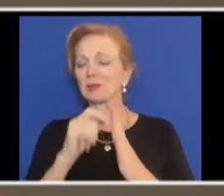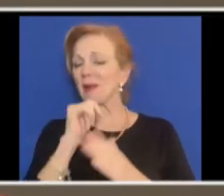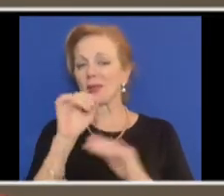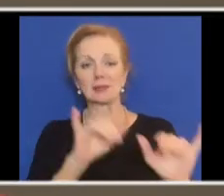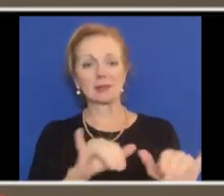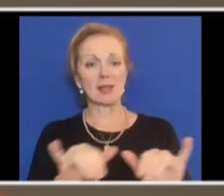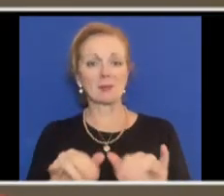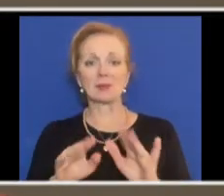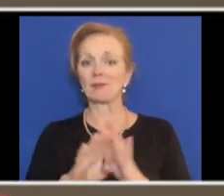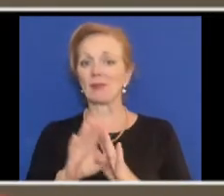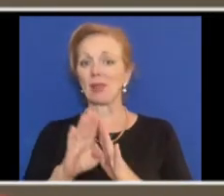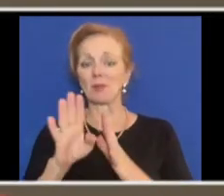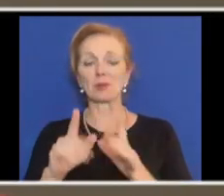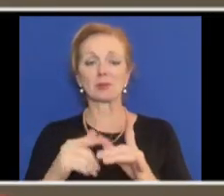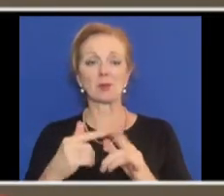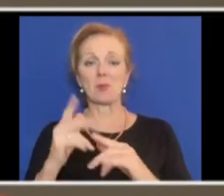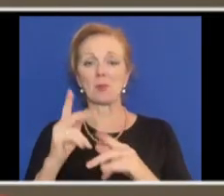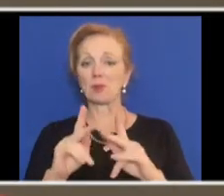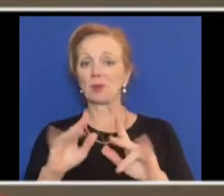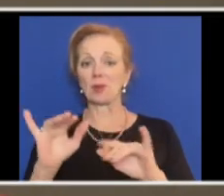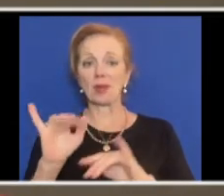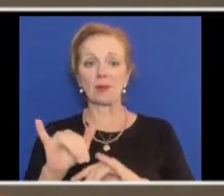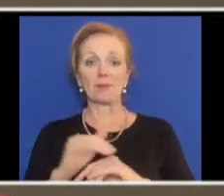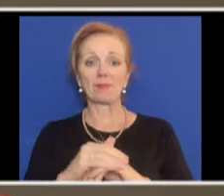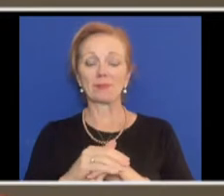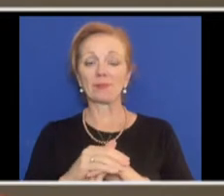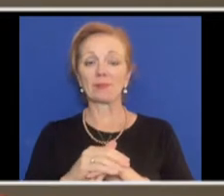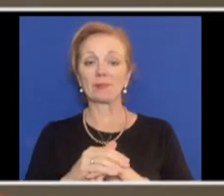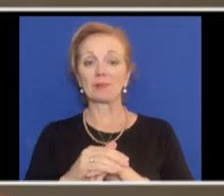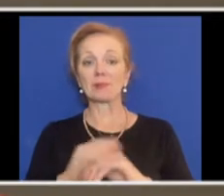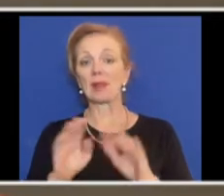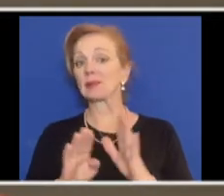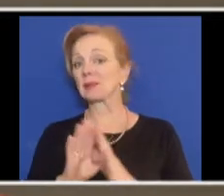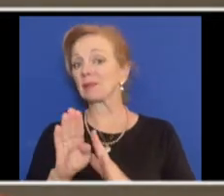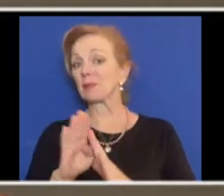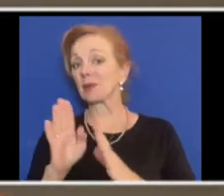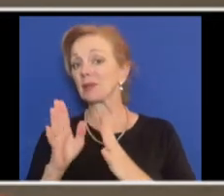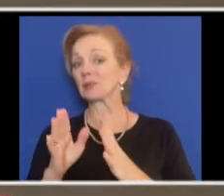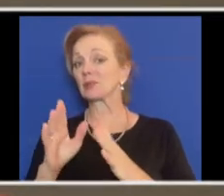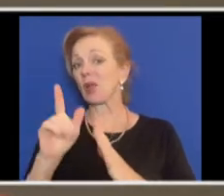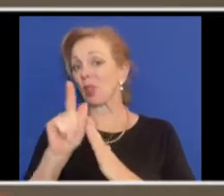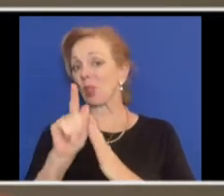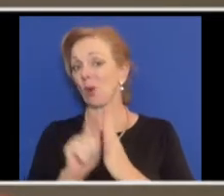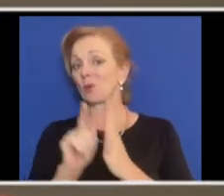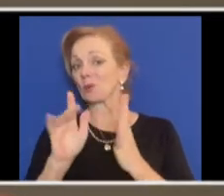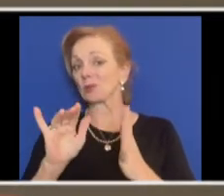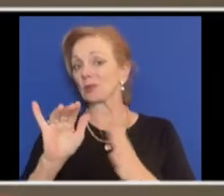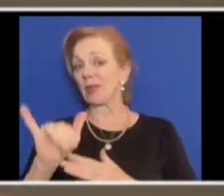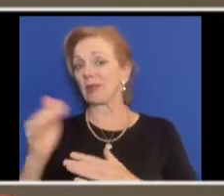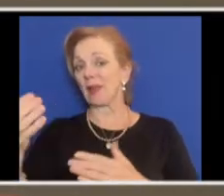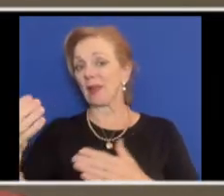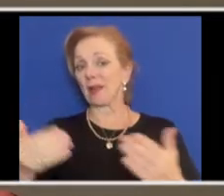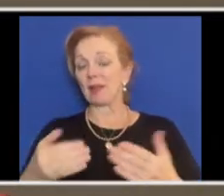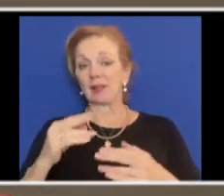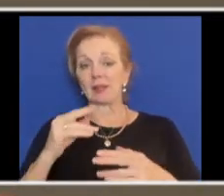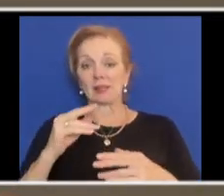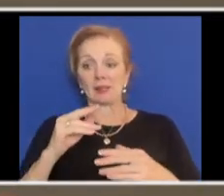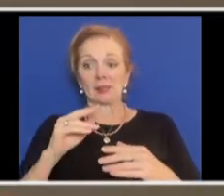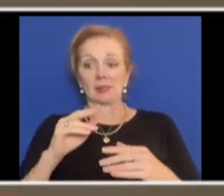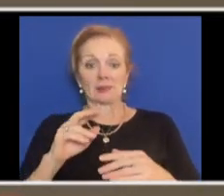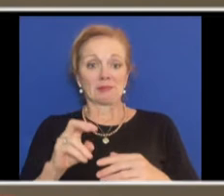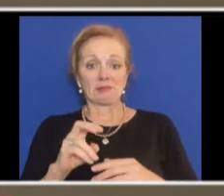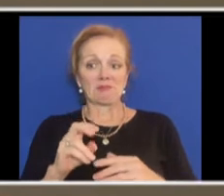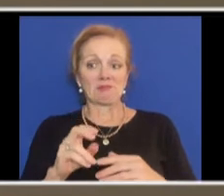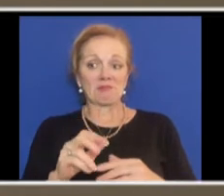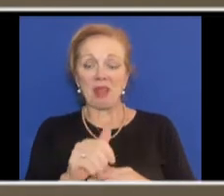developers and people that are doing this every time it's the develop the developers lawyers that they hired to help navigate the process I think that's very